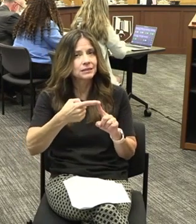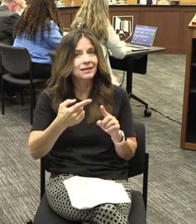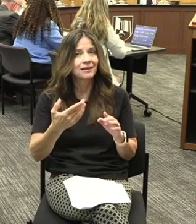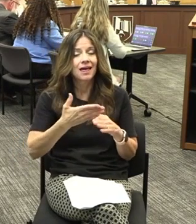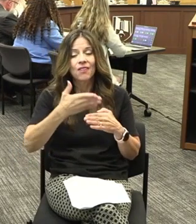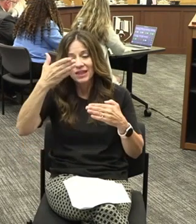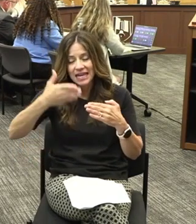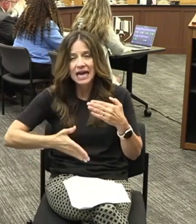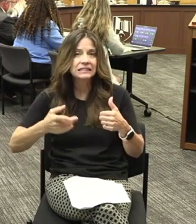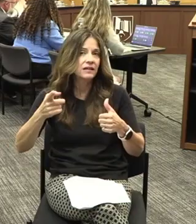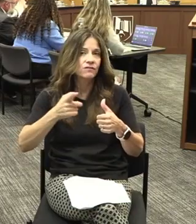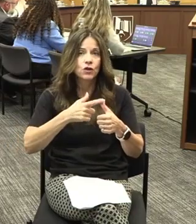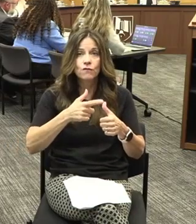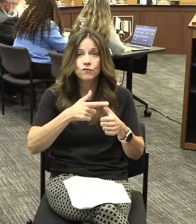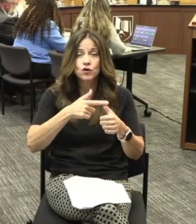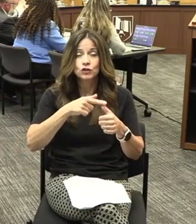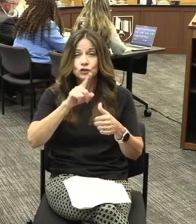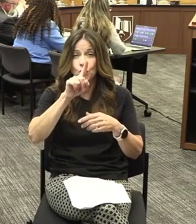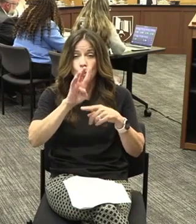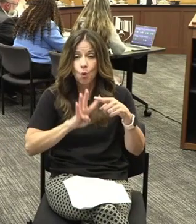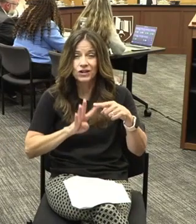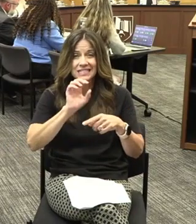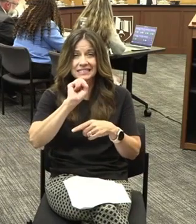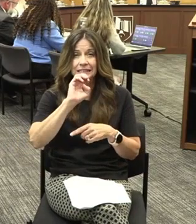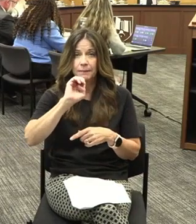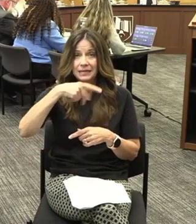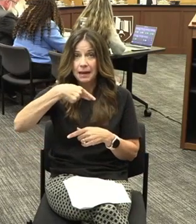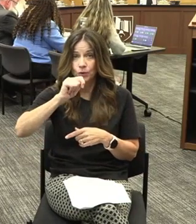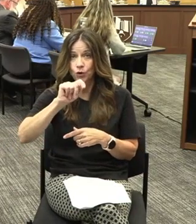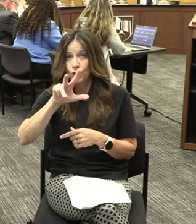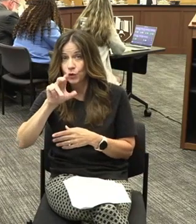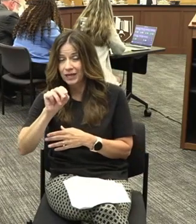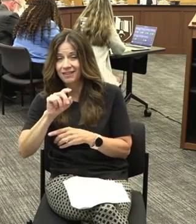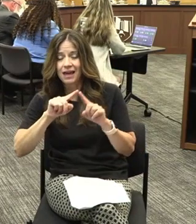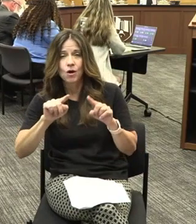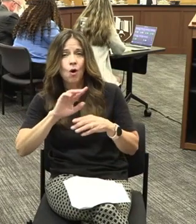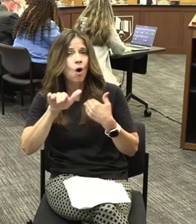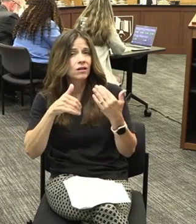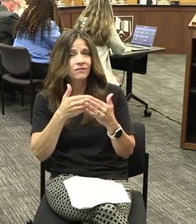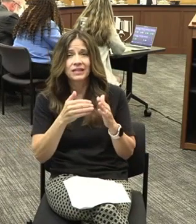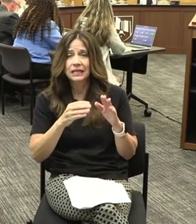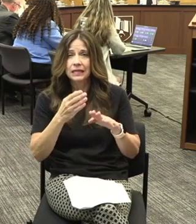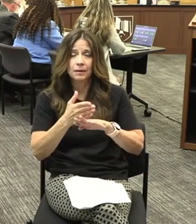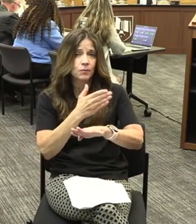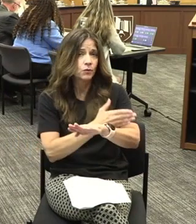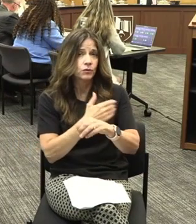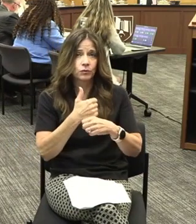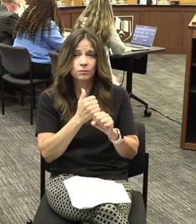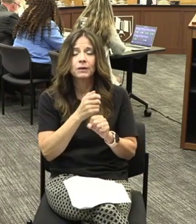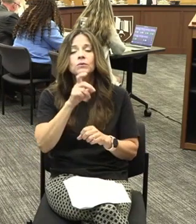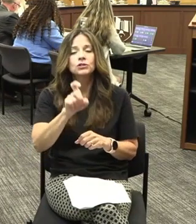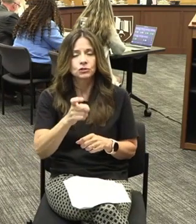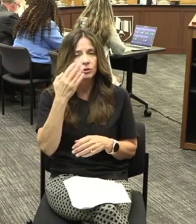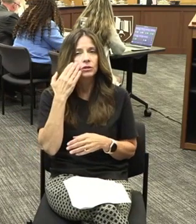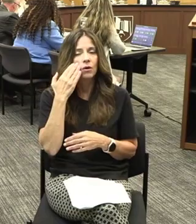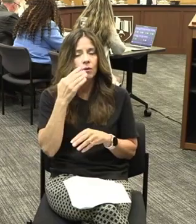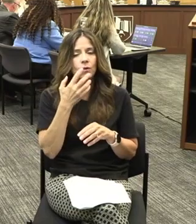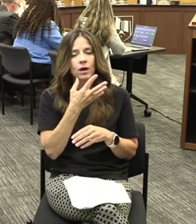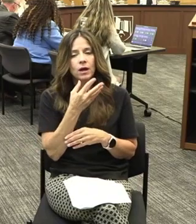which would be September 30th. I just look with all the capital improvements that are going to be made. We should know about it. I've always